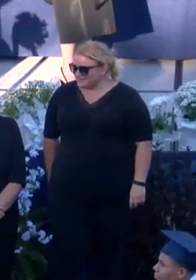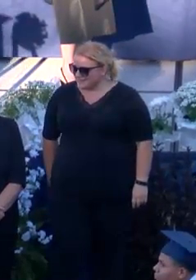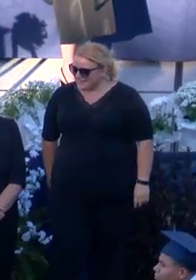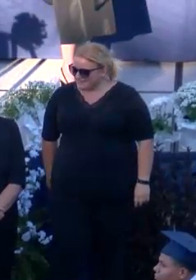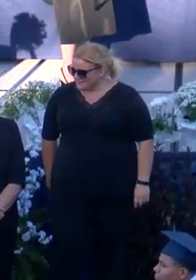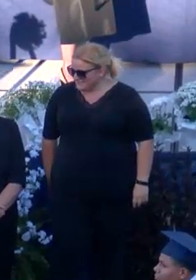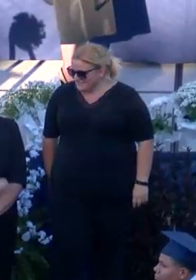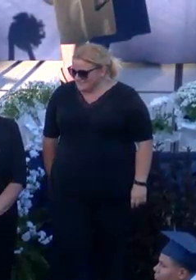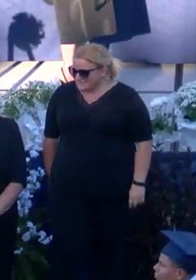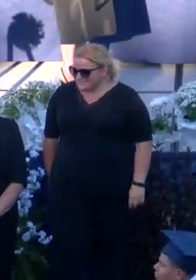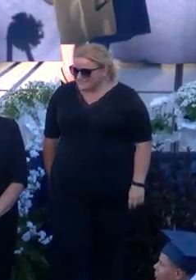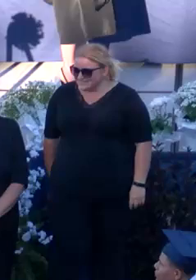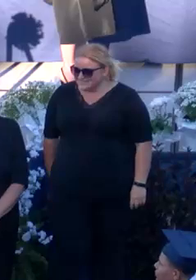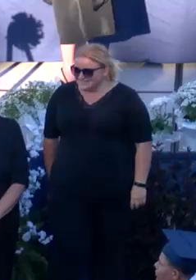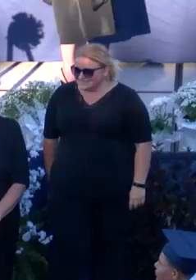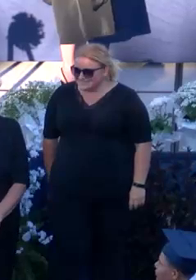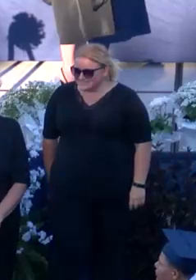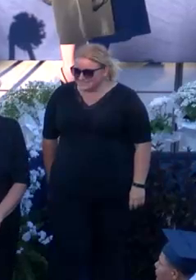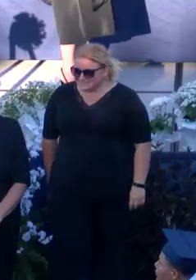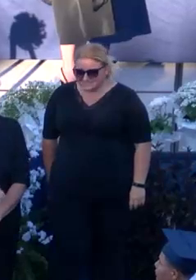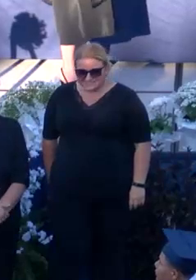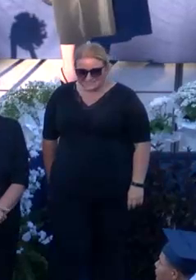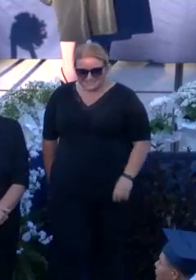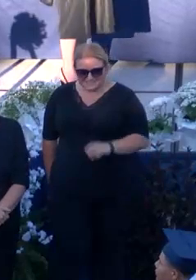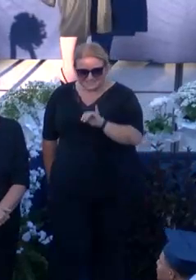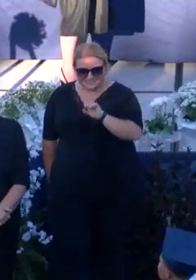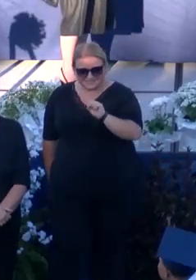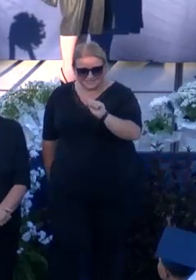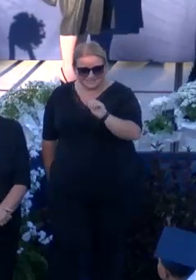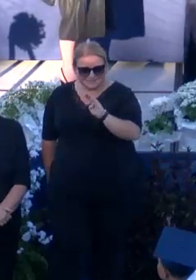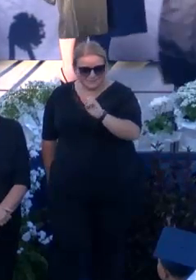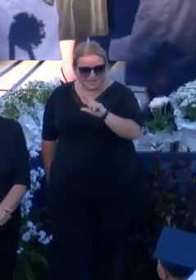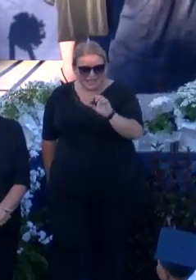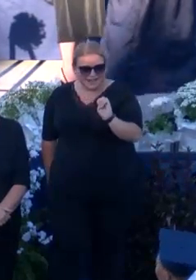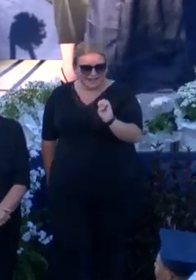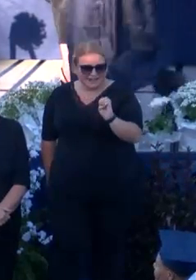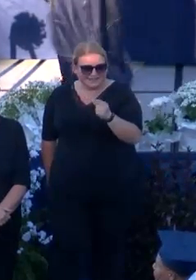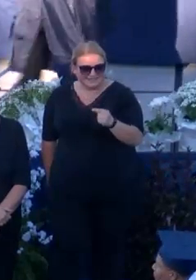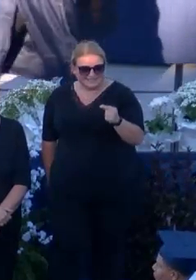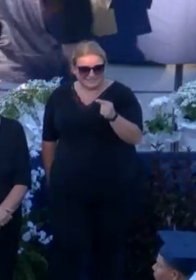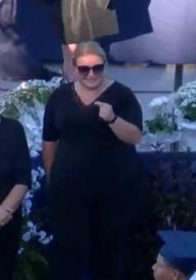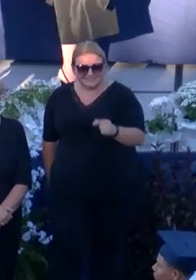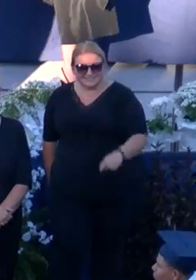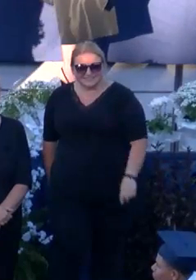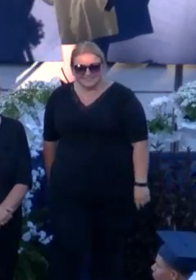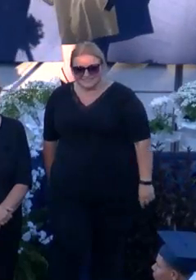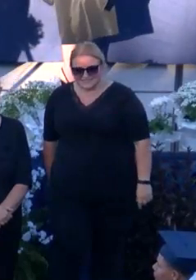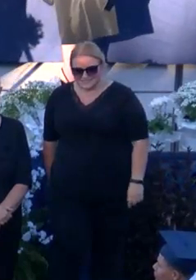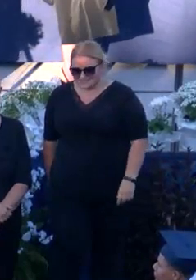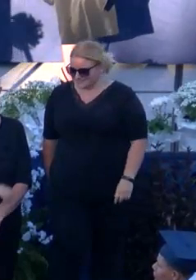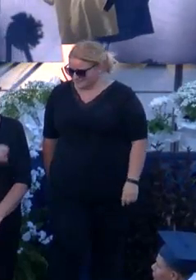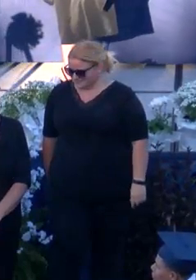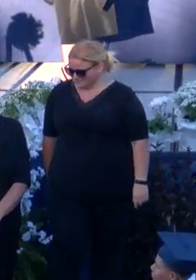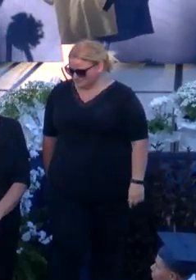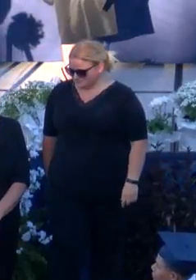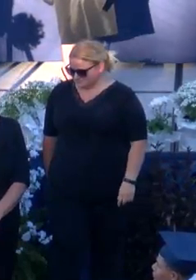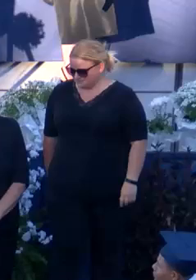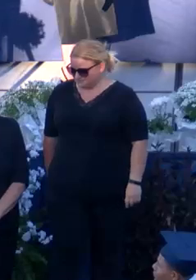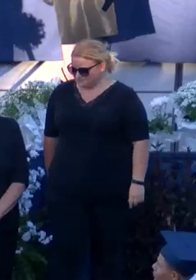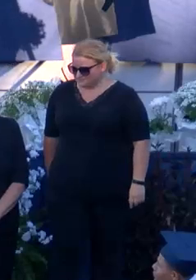Kiara Martinez. Isabel Melchor Garcia. Jose